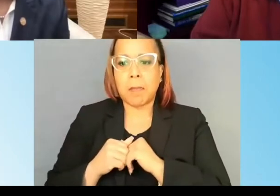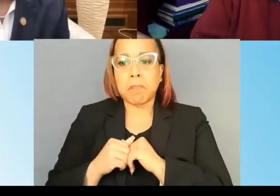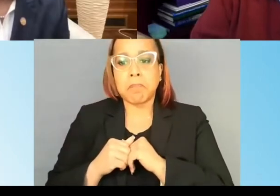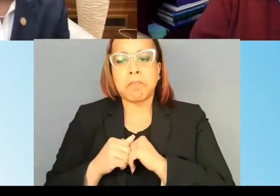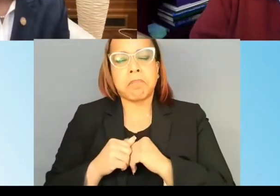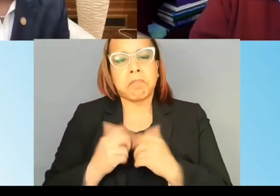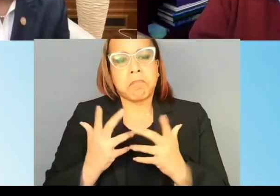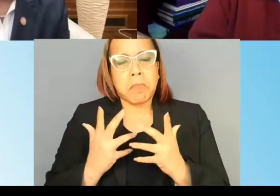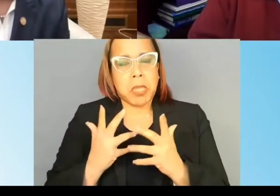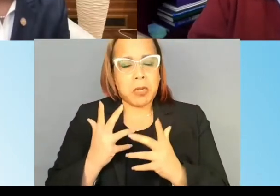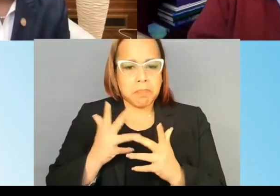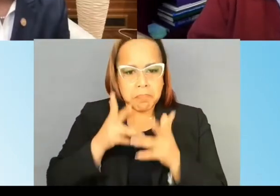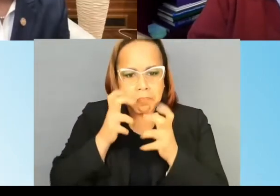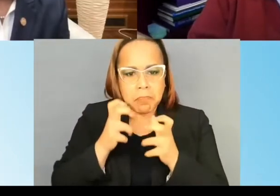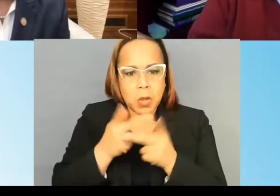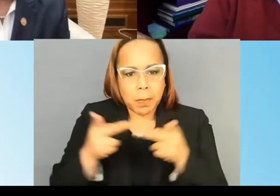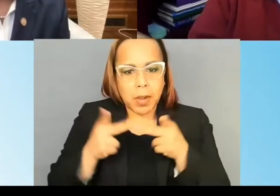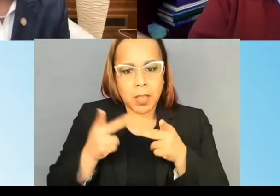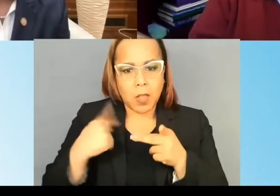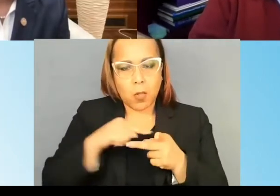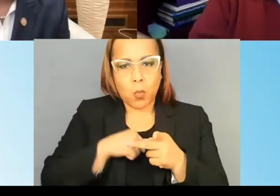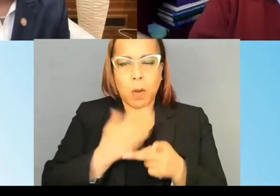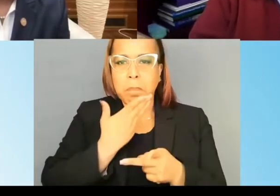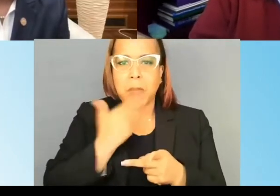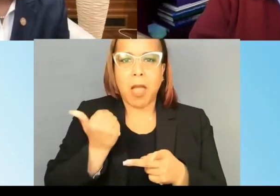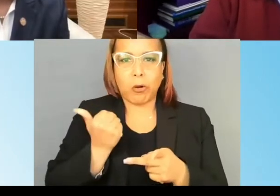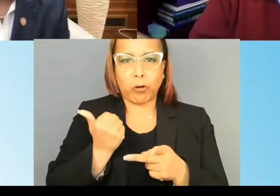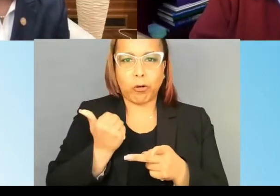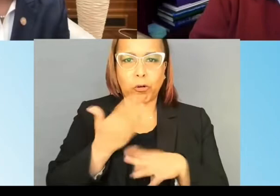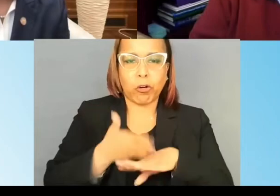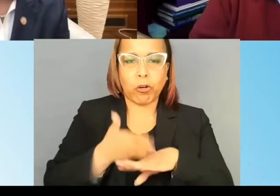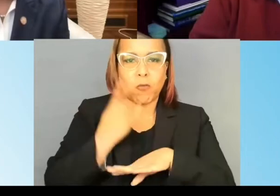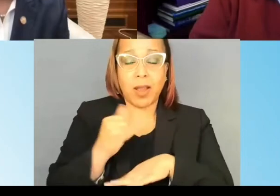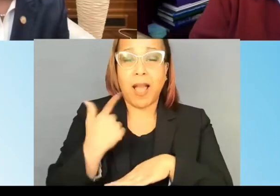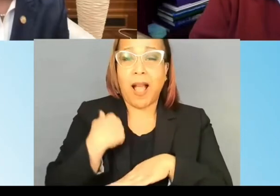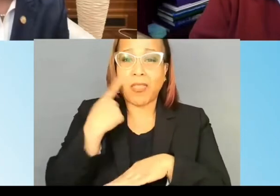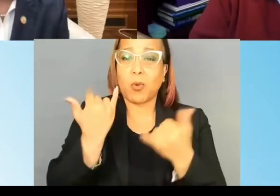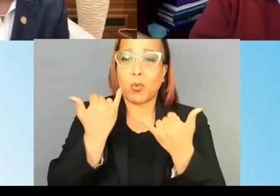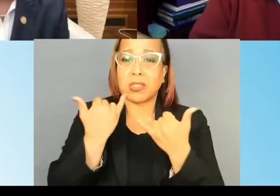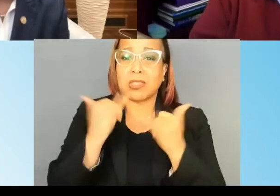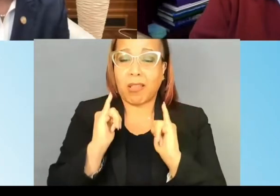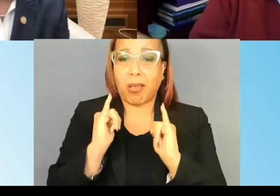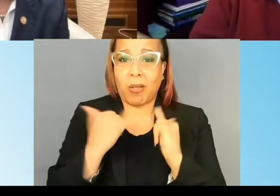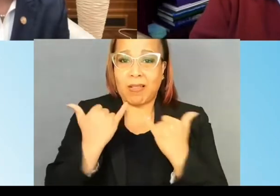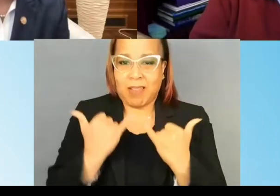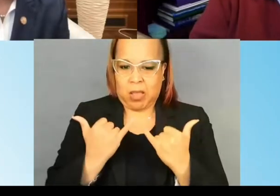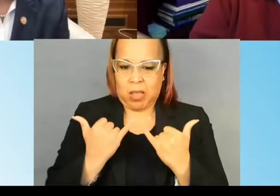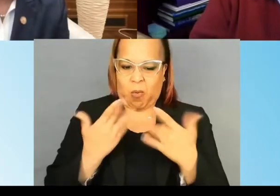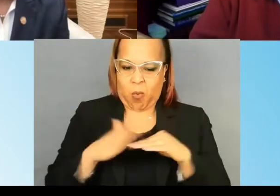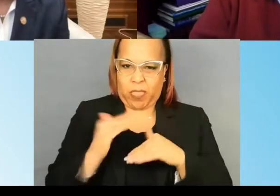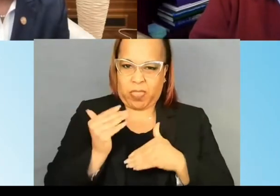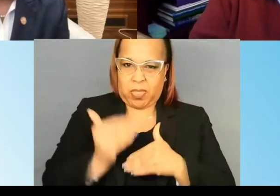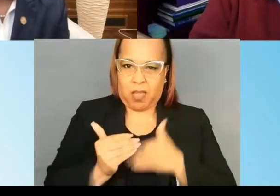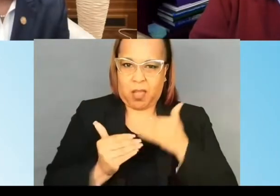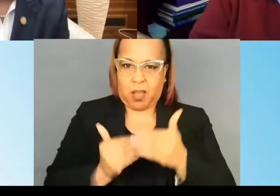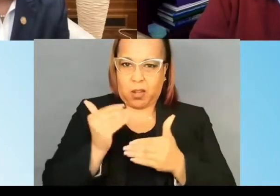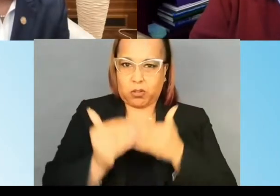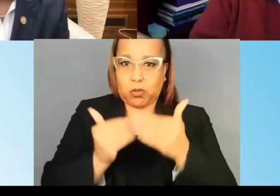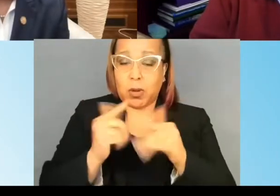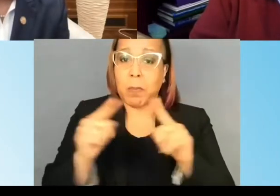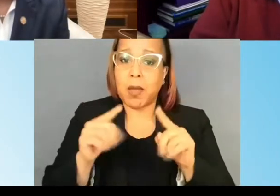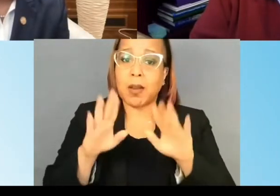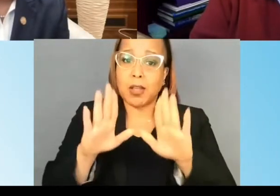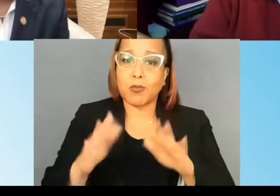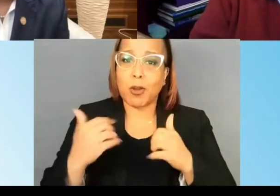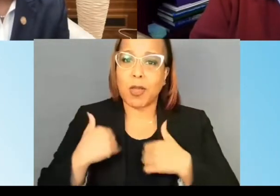a place that we're the better for it. And I think we're still very much on that journey, but I will say it's great to have a